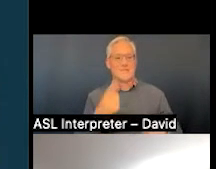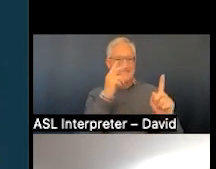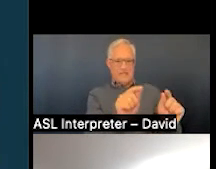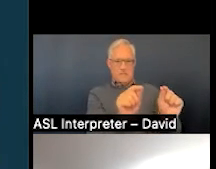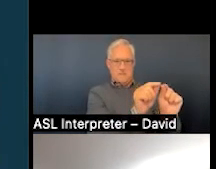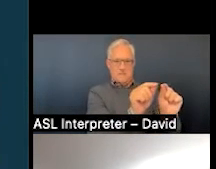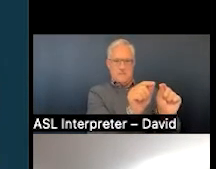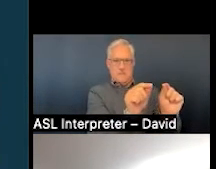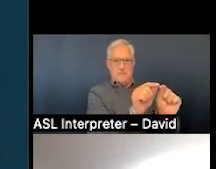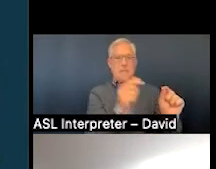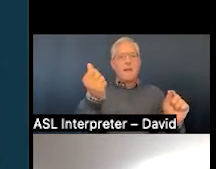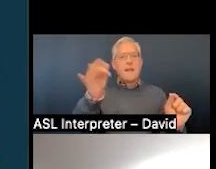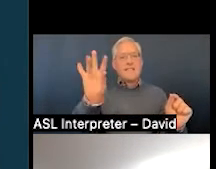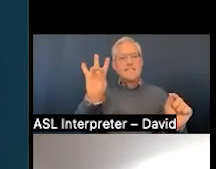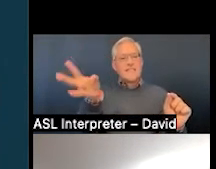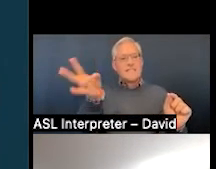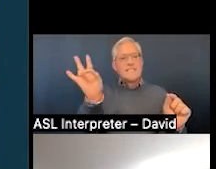with a little bit of fiddling around.